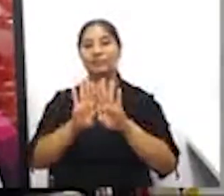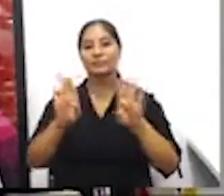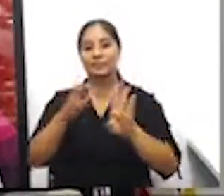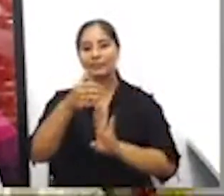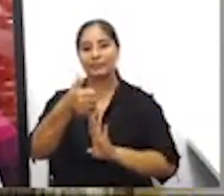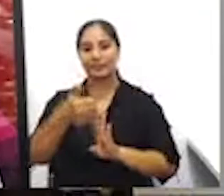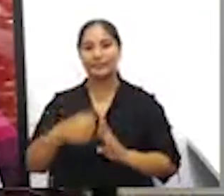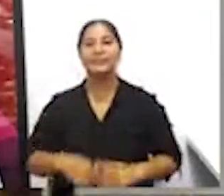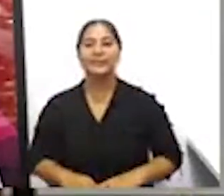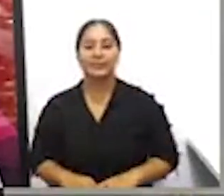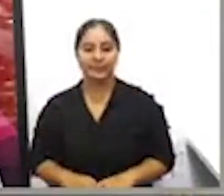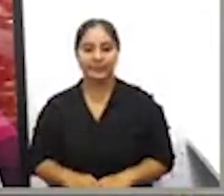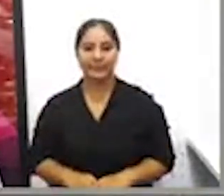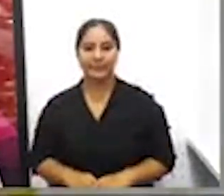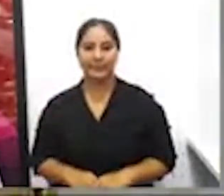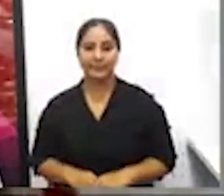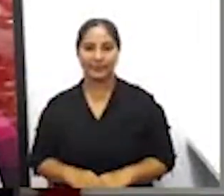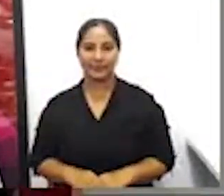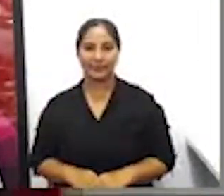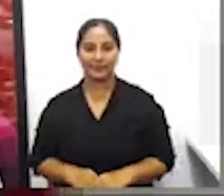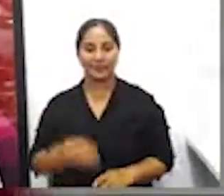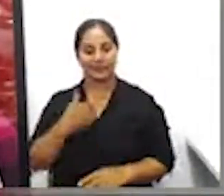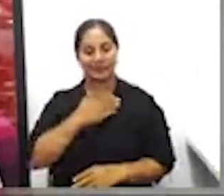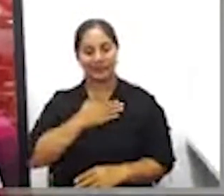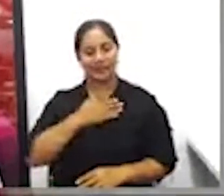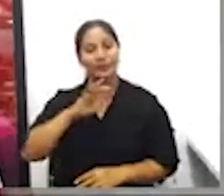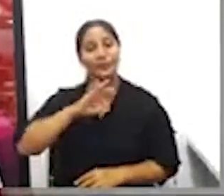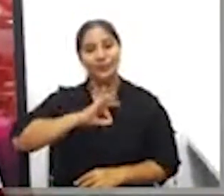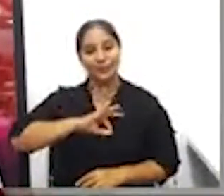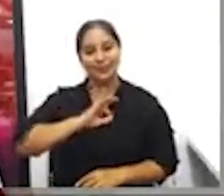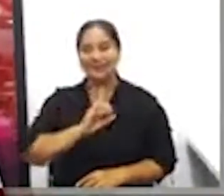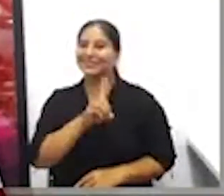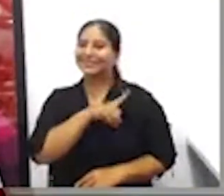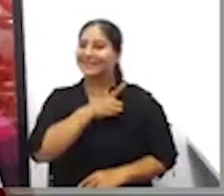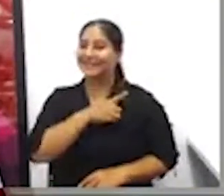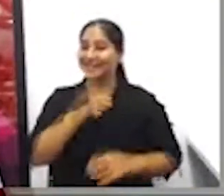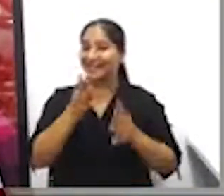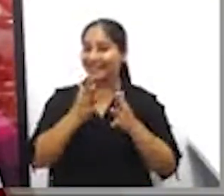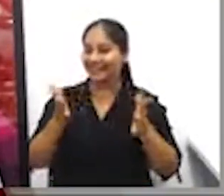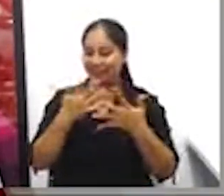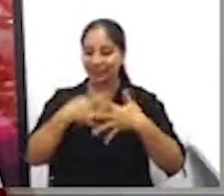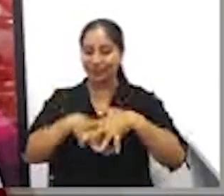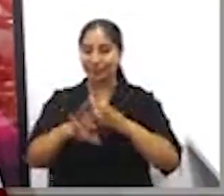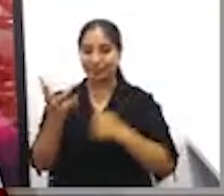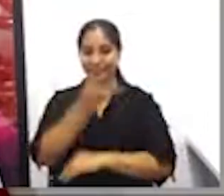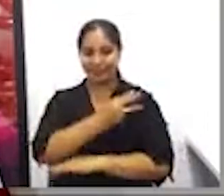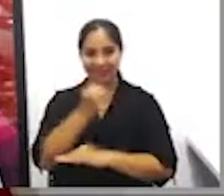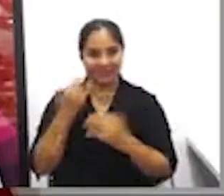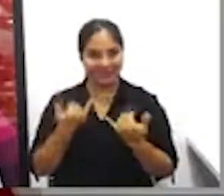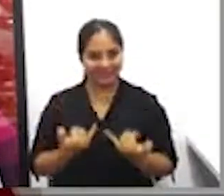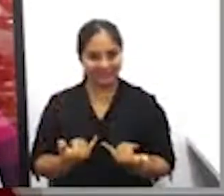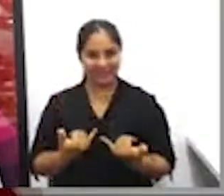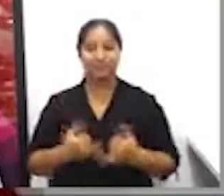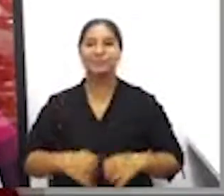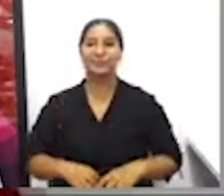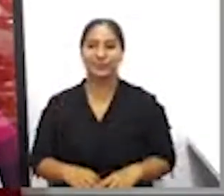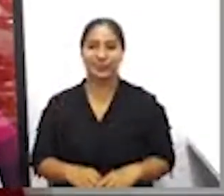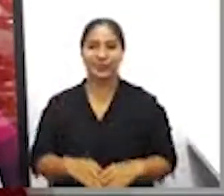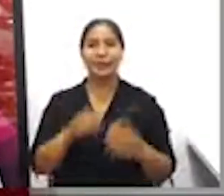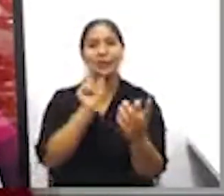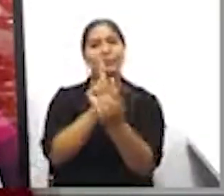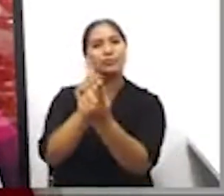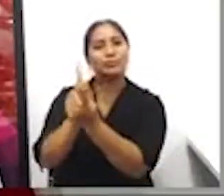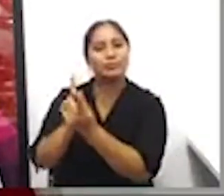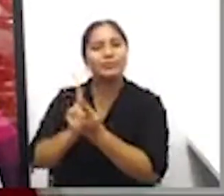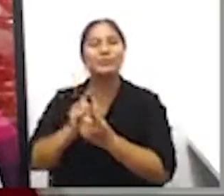I am thrilled to be here with you all. Thank you for studying music. I know young people can listen to music and